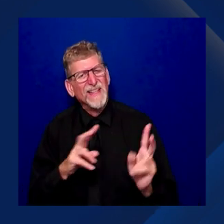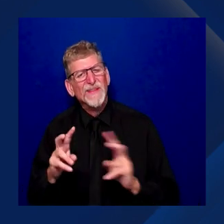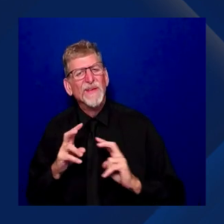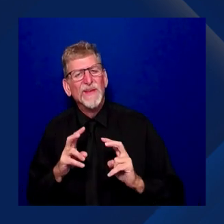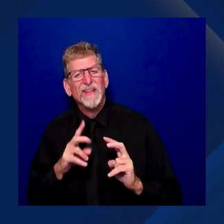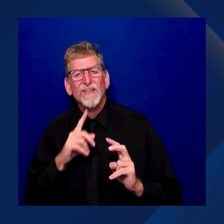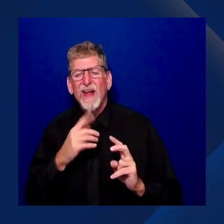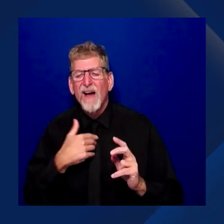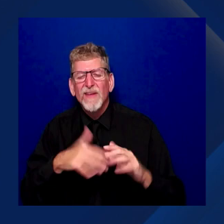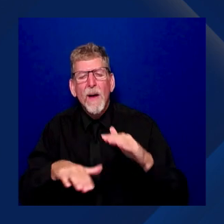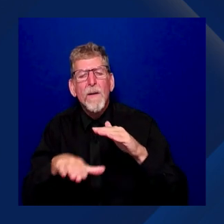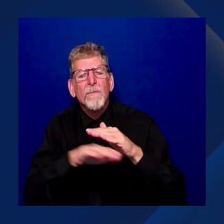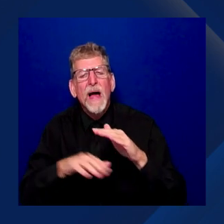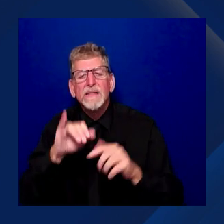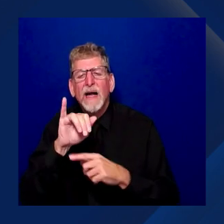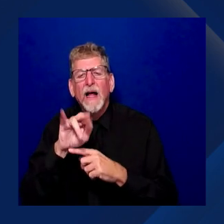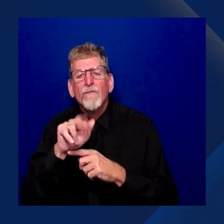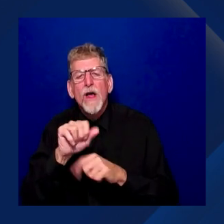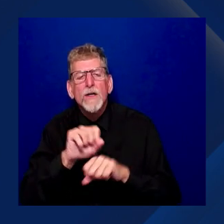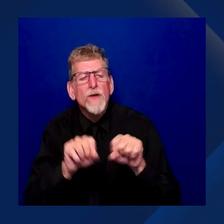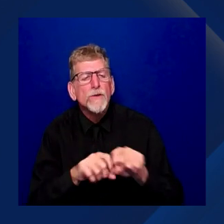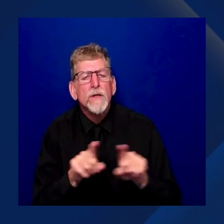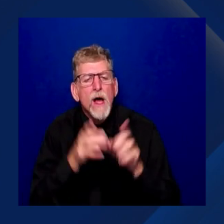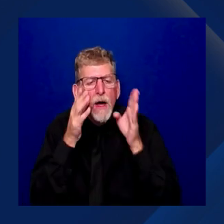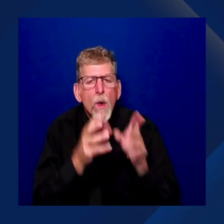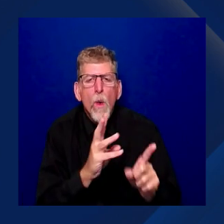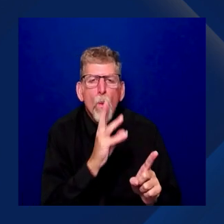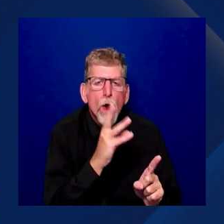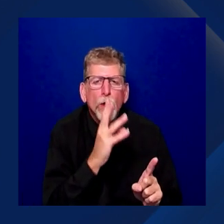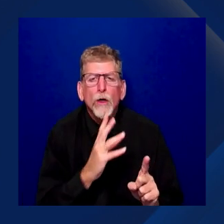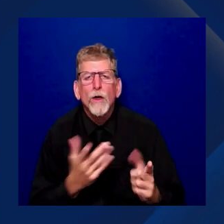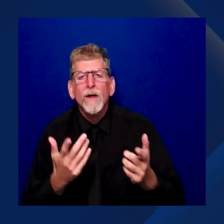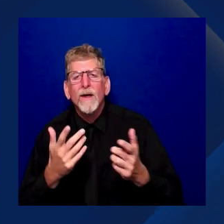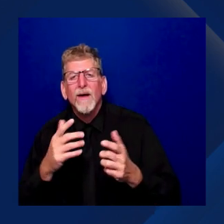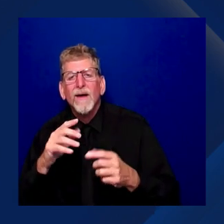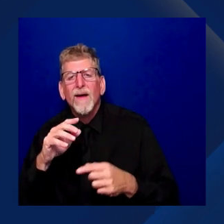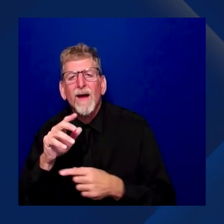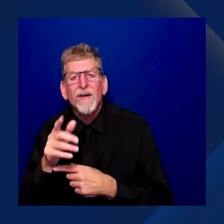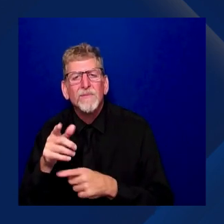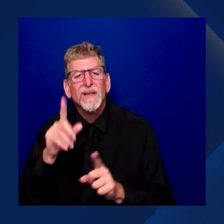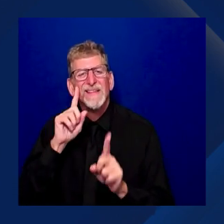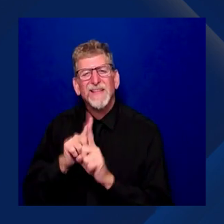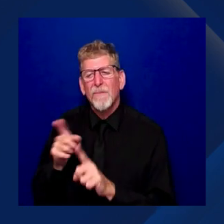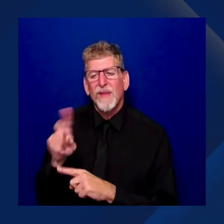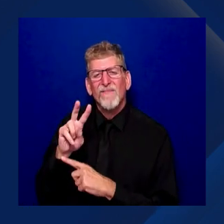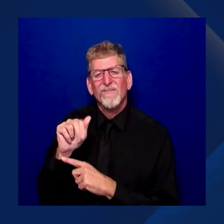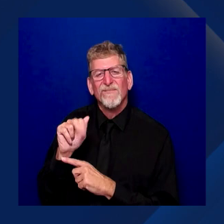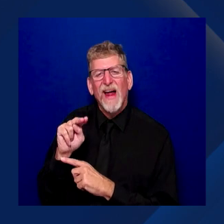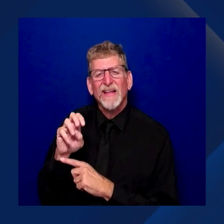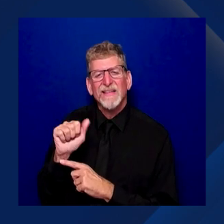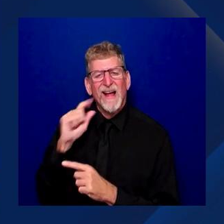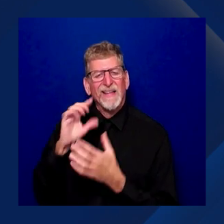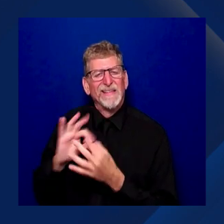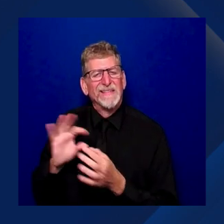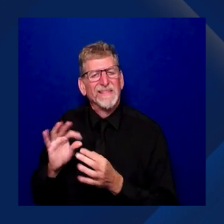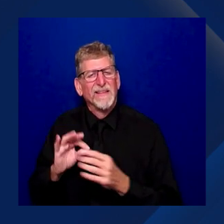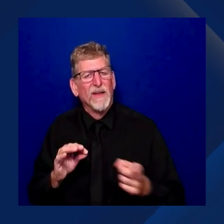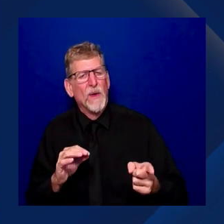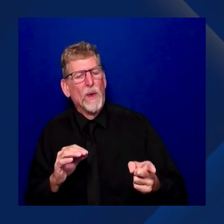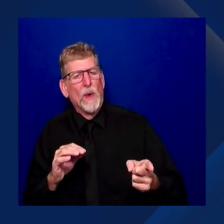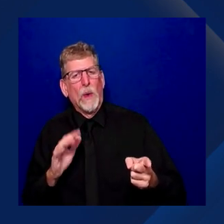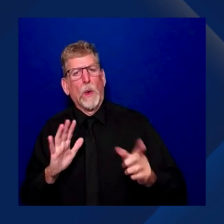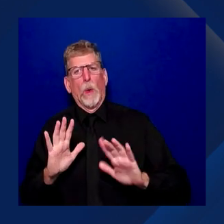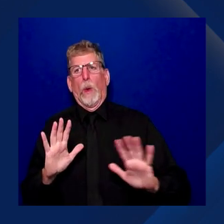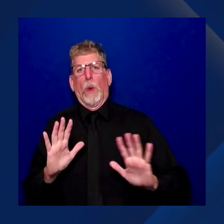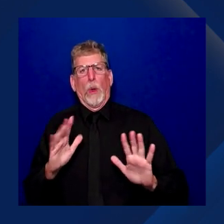as Vanessa alluded to earlier, that need to be addressed. And this is sometimes difficult to pinpoint a starting place when we are facing this